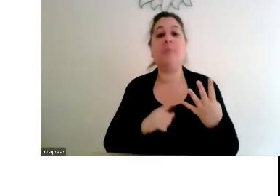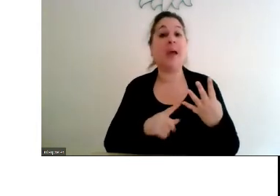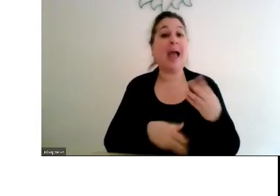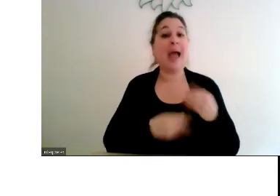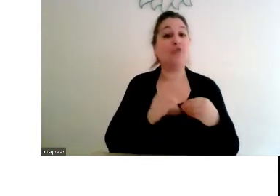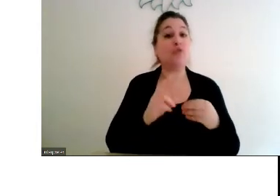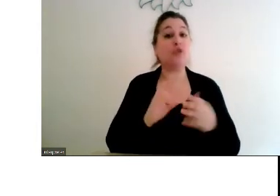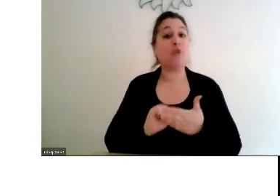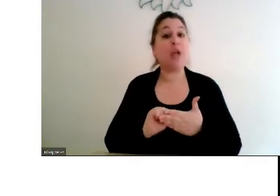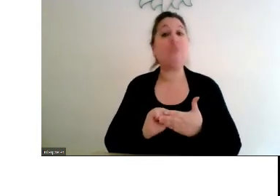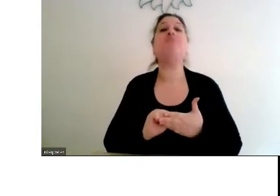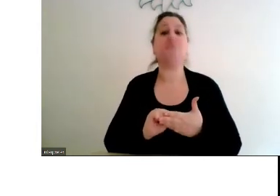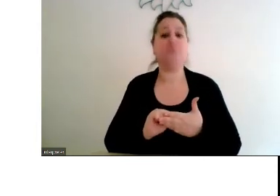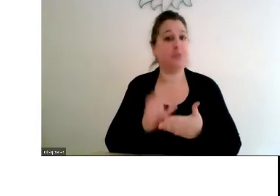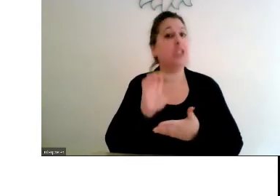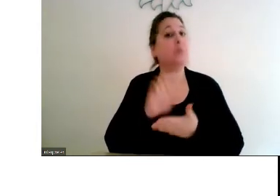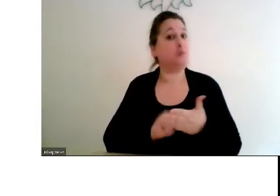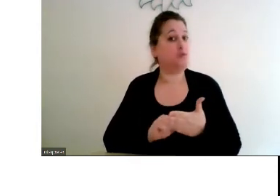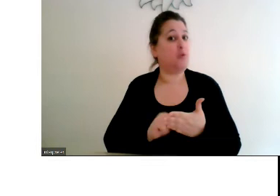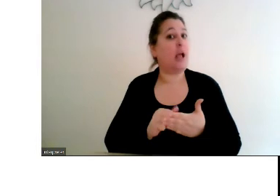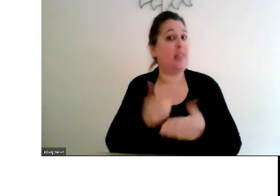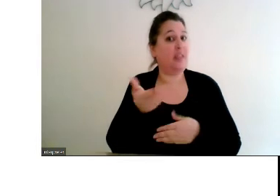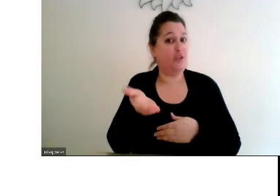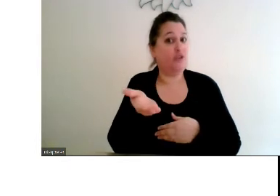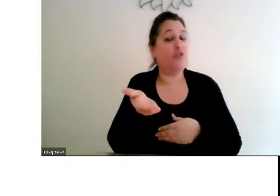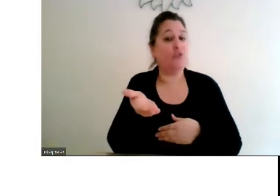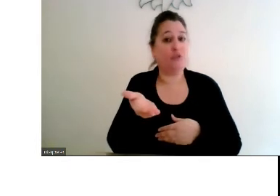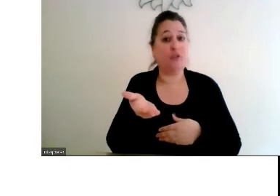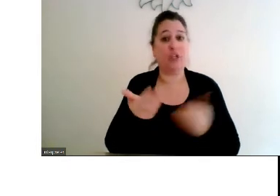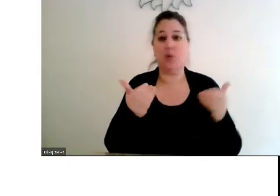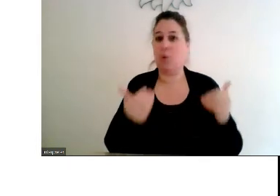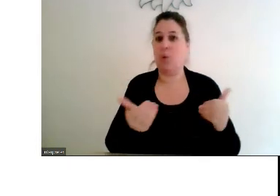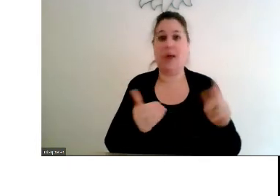minus 16 is 19.